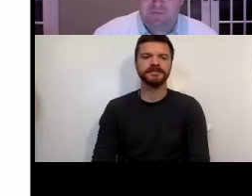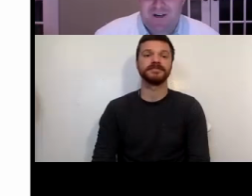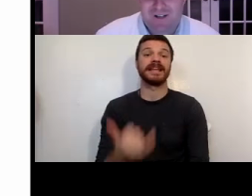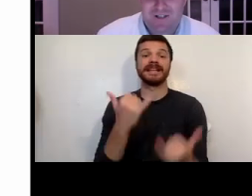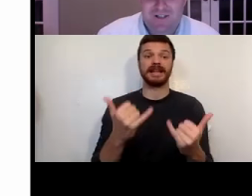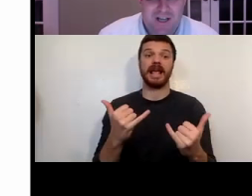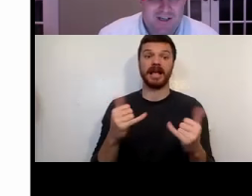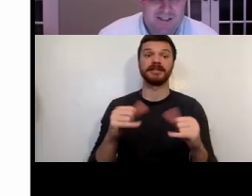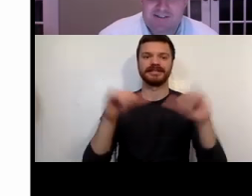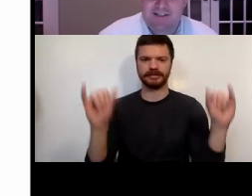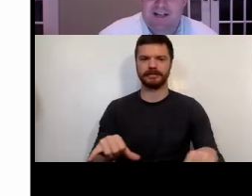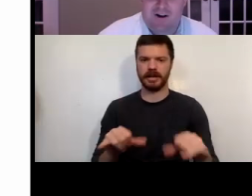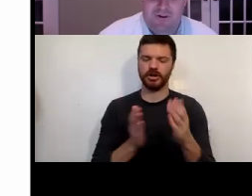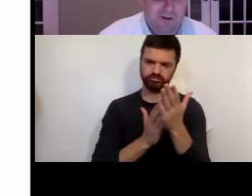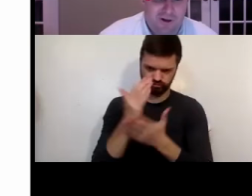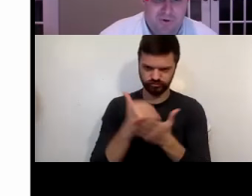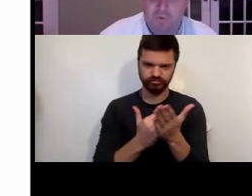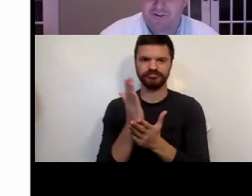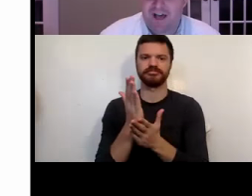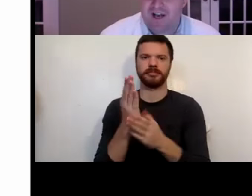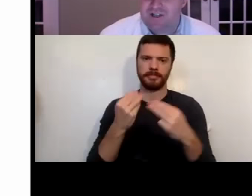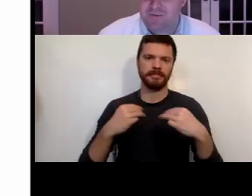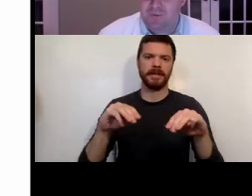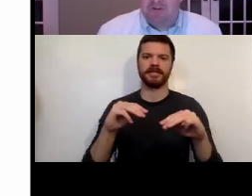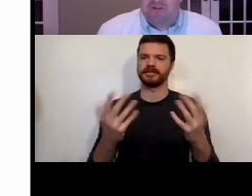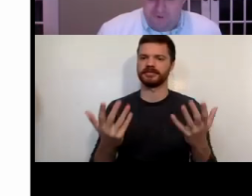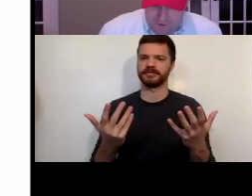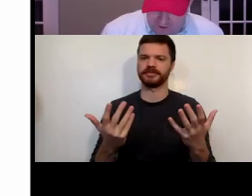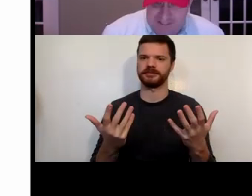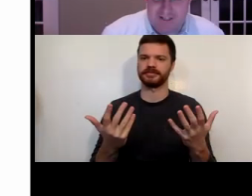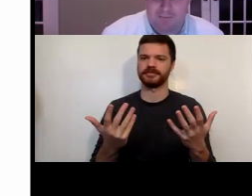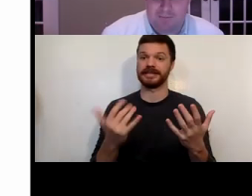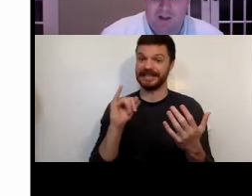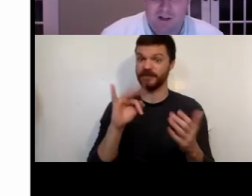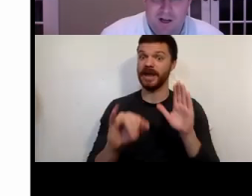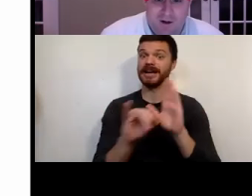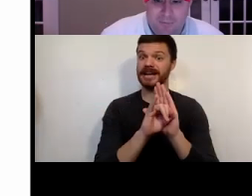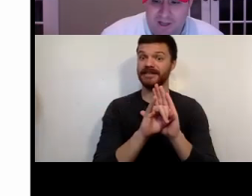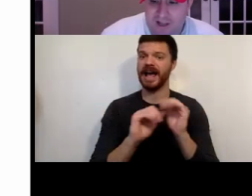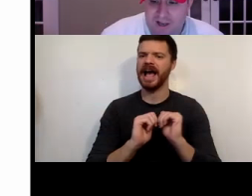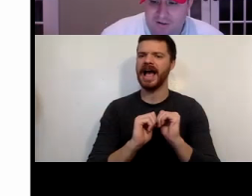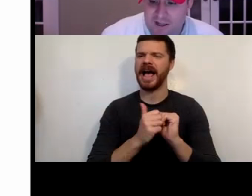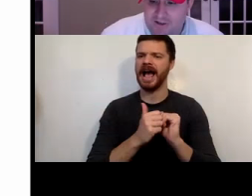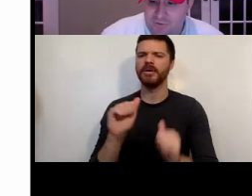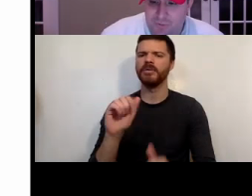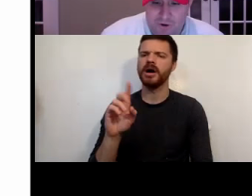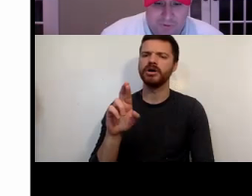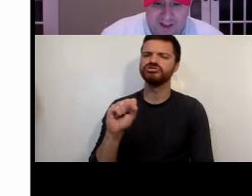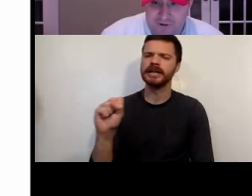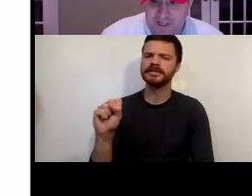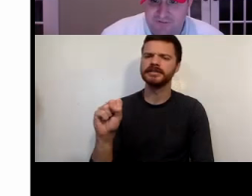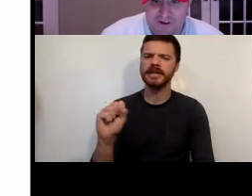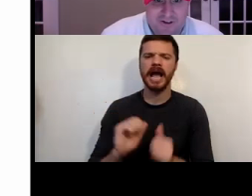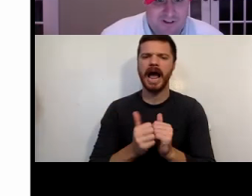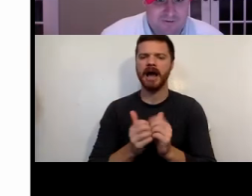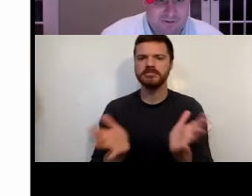prioritize barriers, it's honestly not always clear what strategies should be used to address them. And to promote behavior